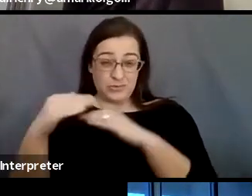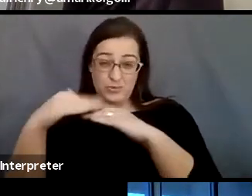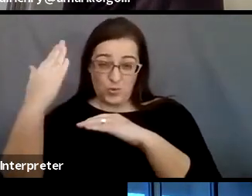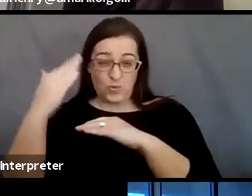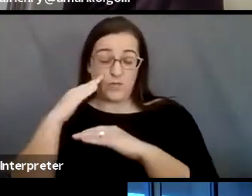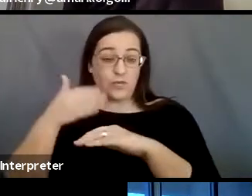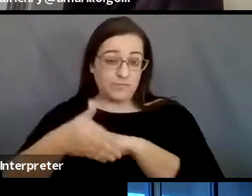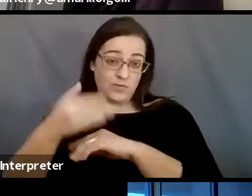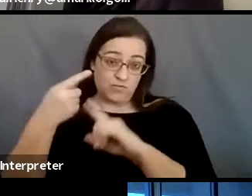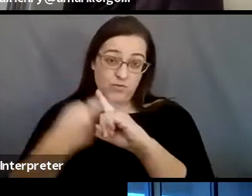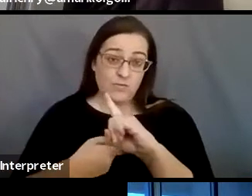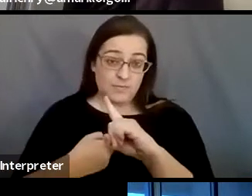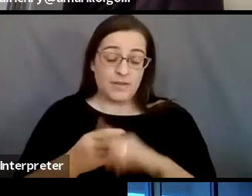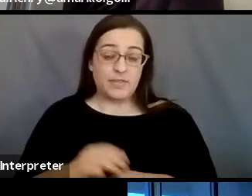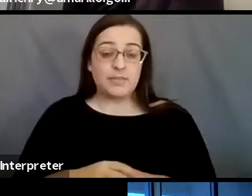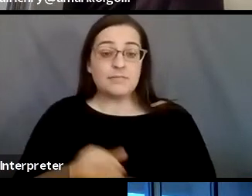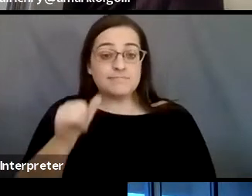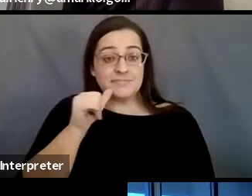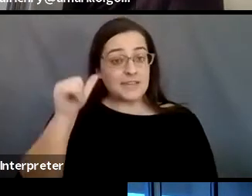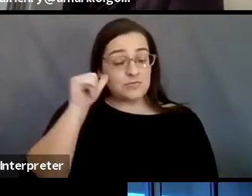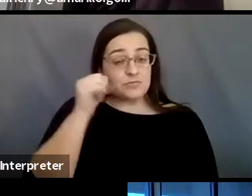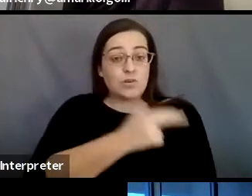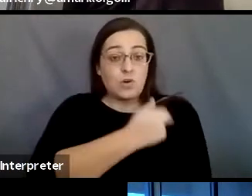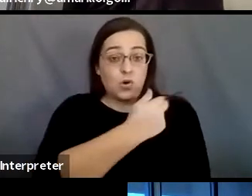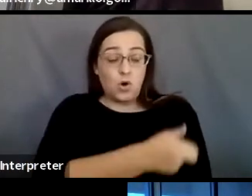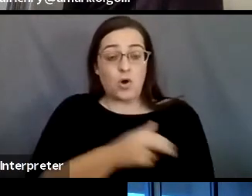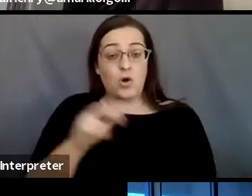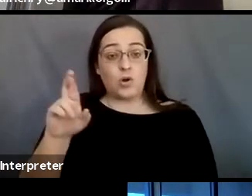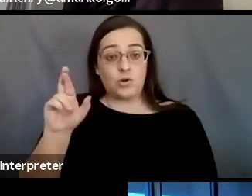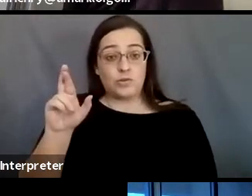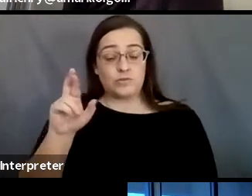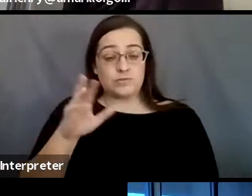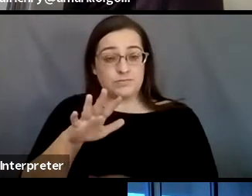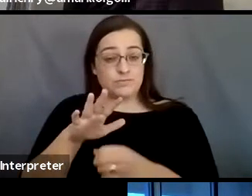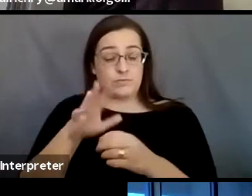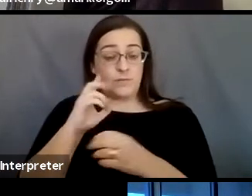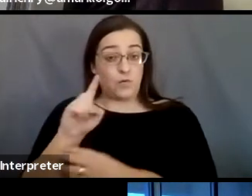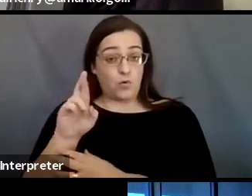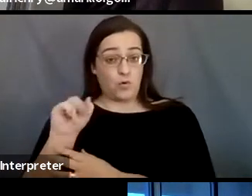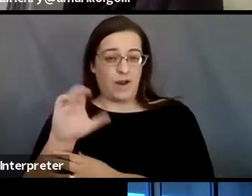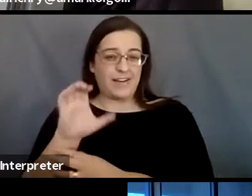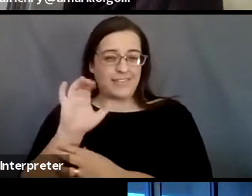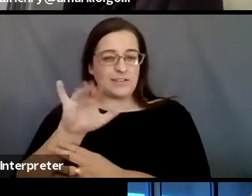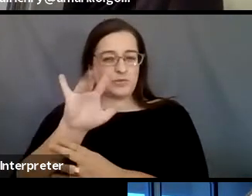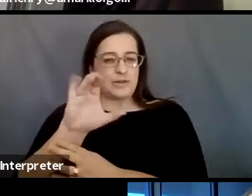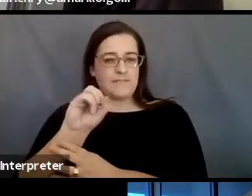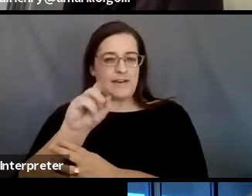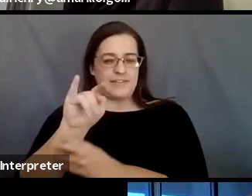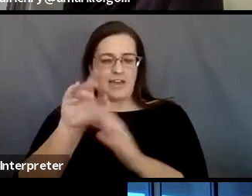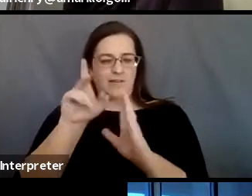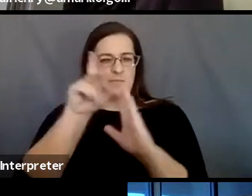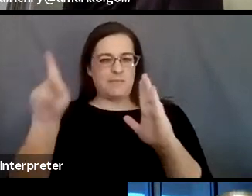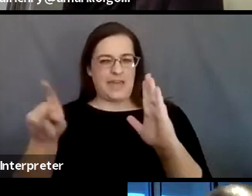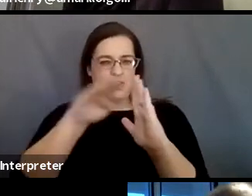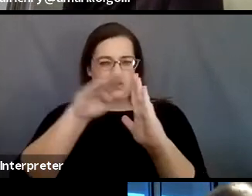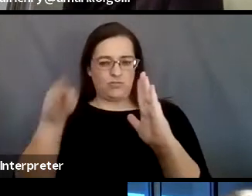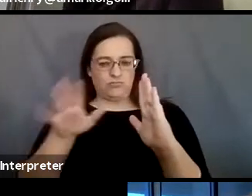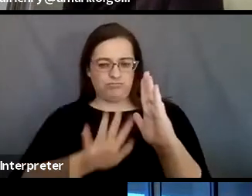month now. Yesterday's hospitalization region for the RAC, that 25 county region, was